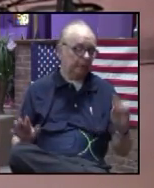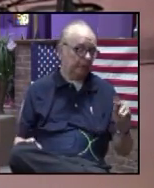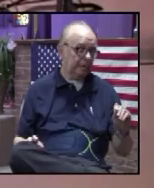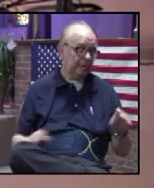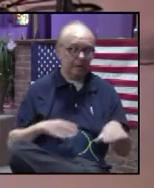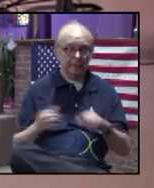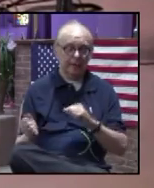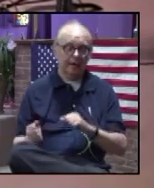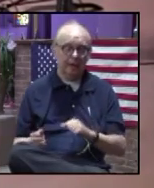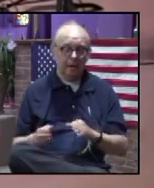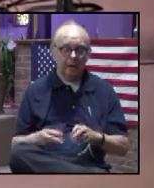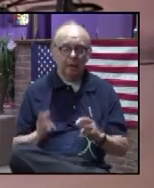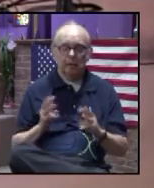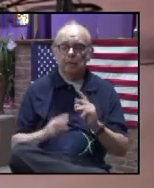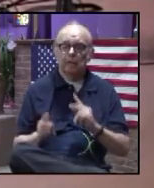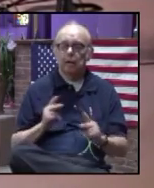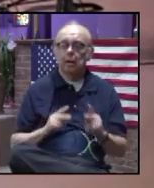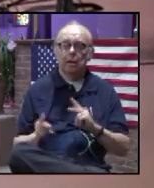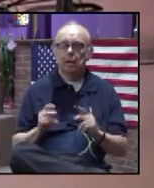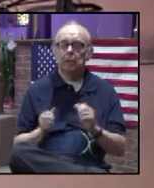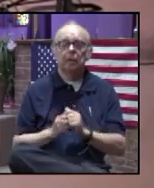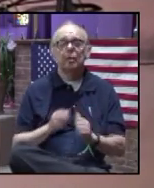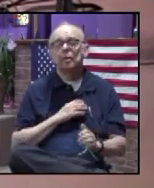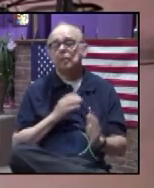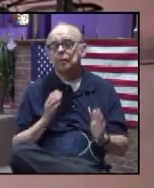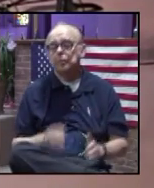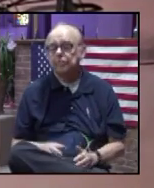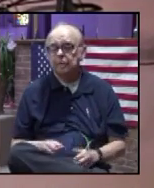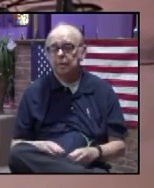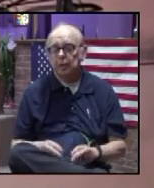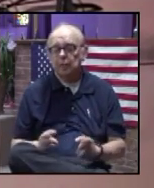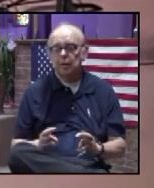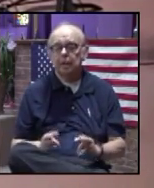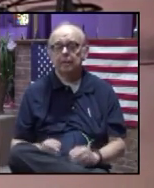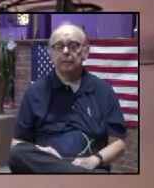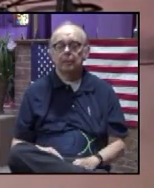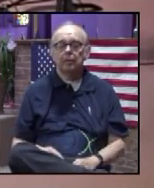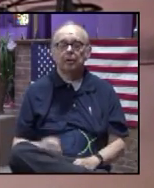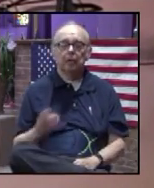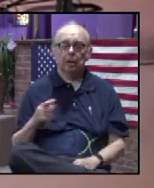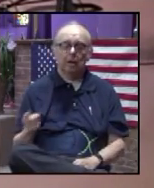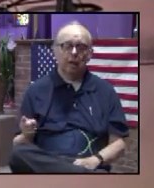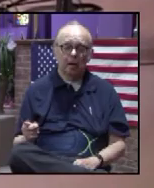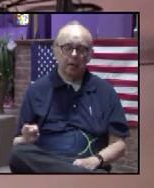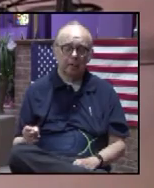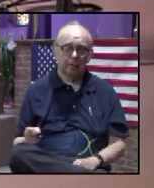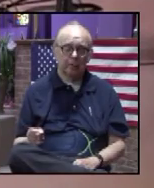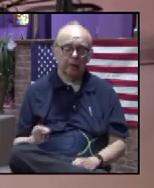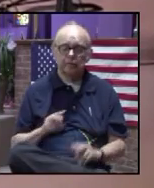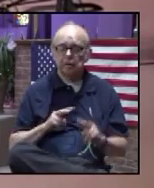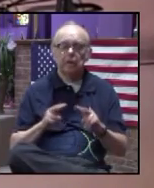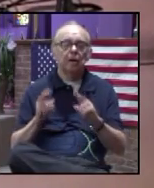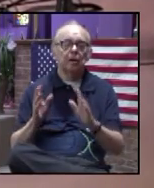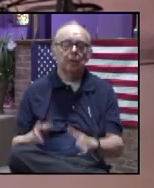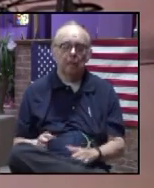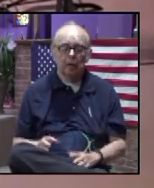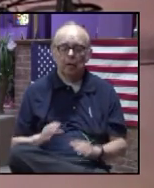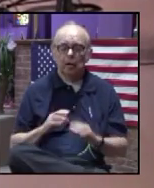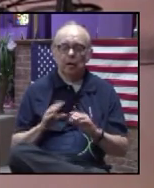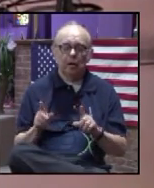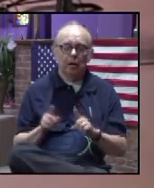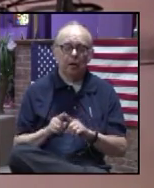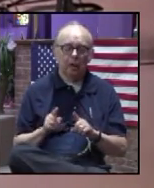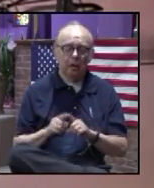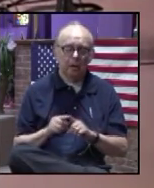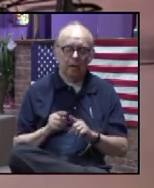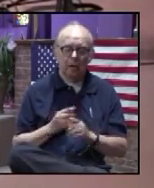And that's the way a lot of people are with Christianity. To them, it is a spectator sport. As soon as